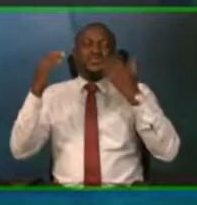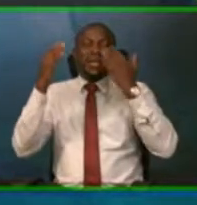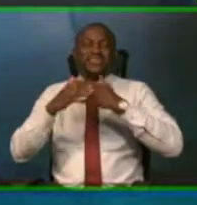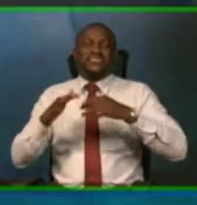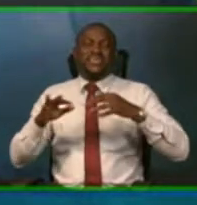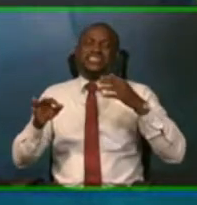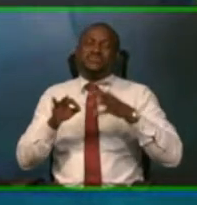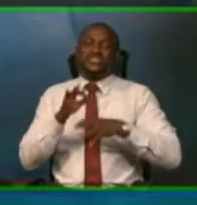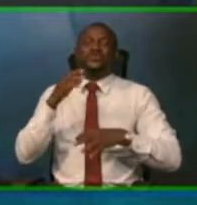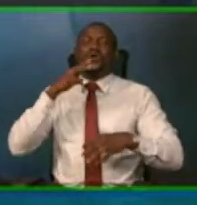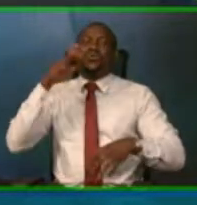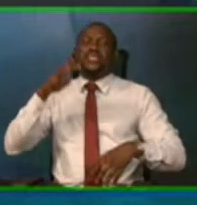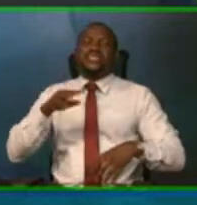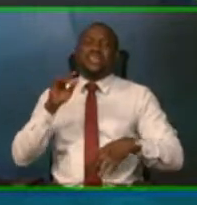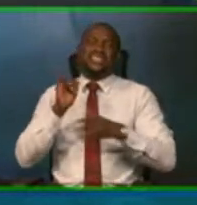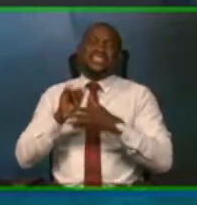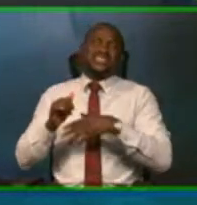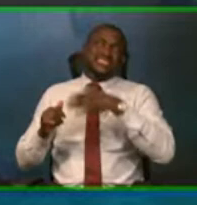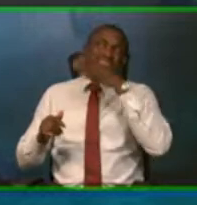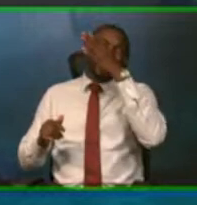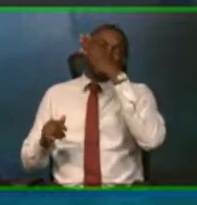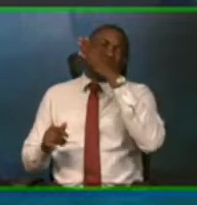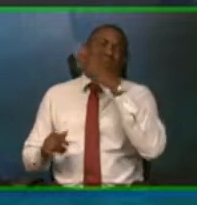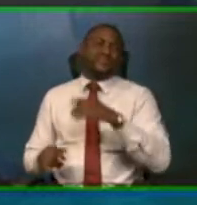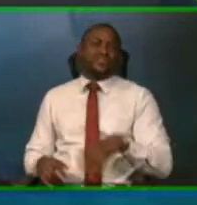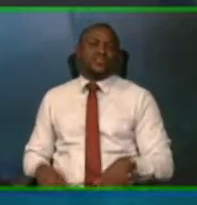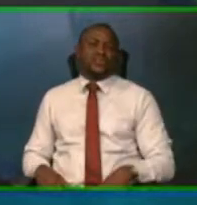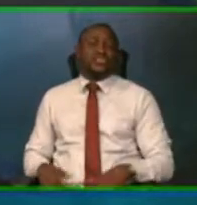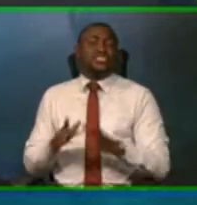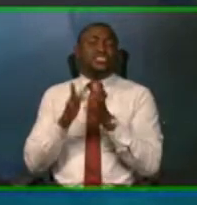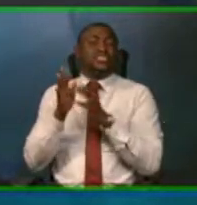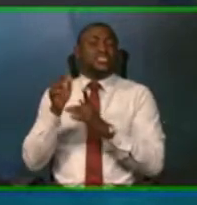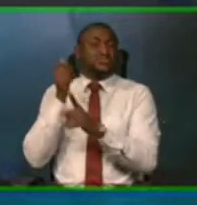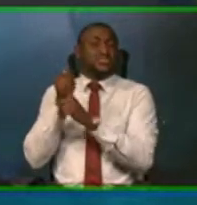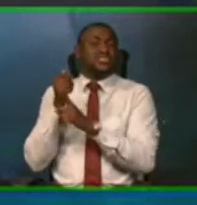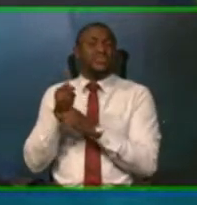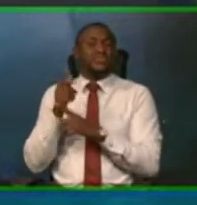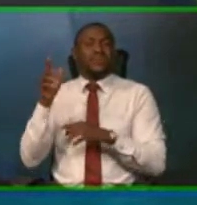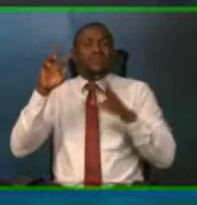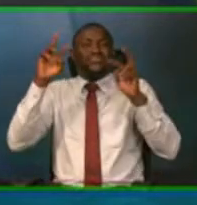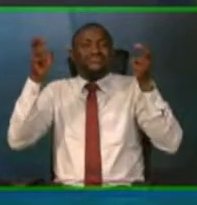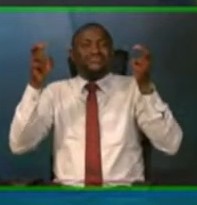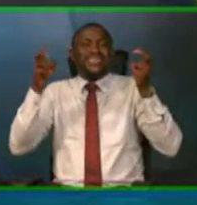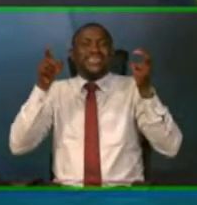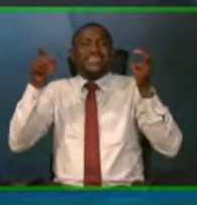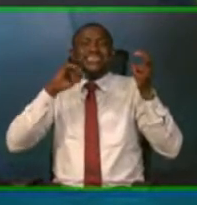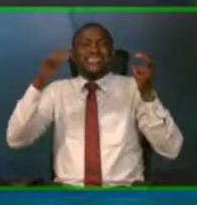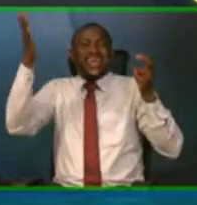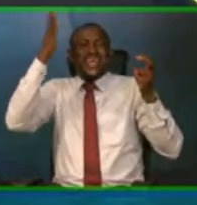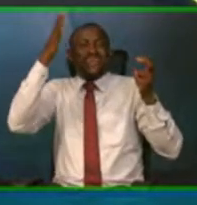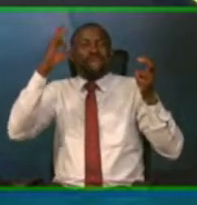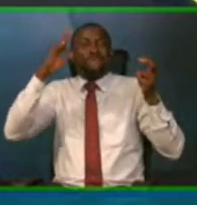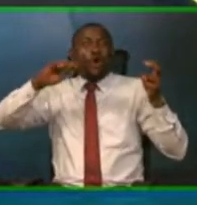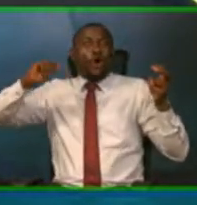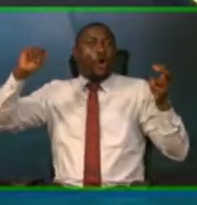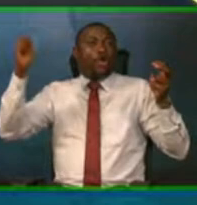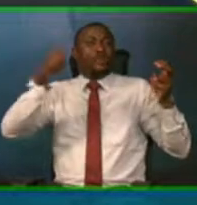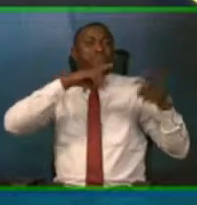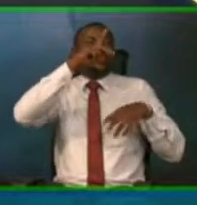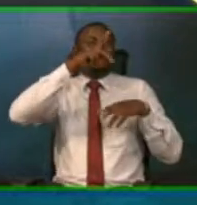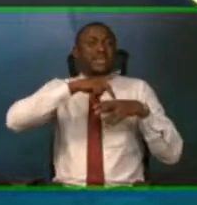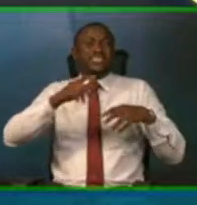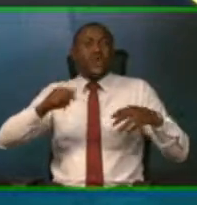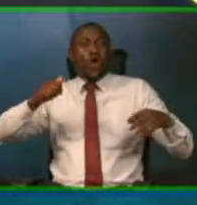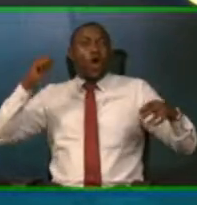spiritual wickedness that reside in the heavenlies. Jesus himself is called the head of all principalities and powers. He